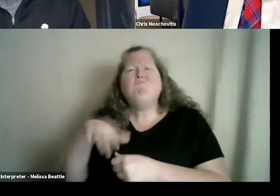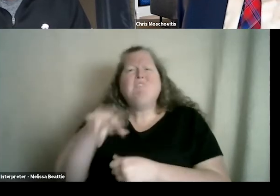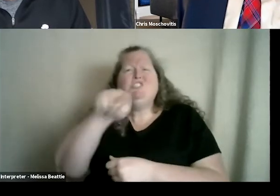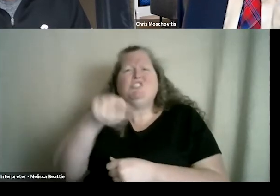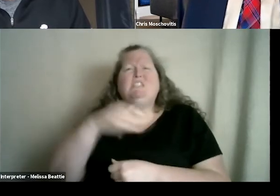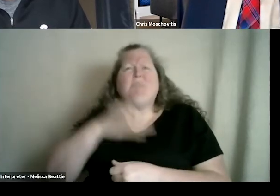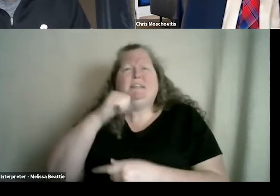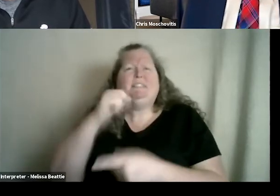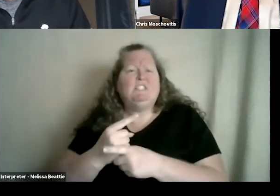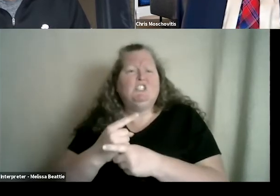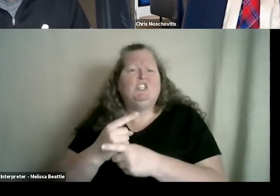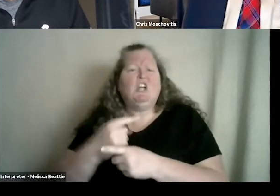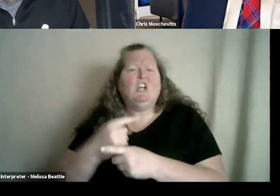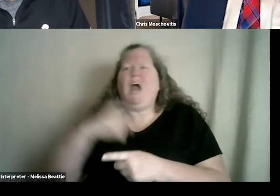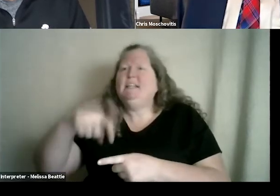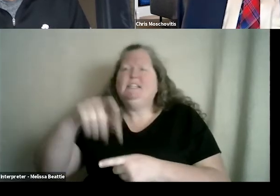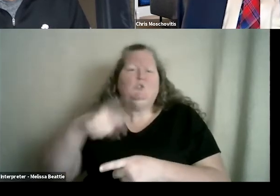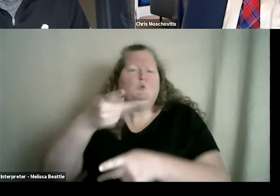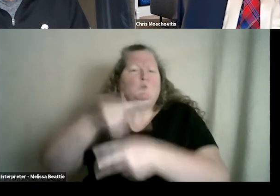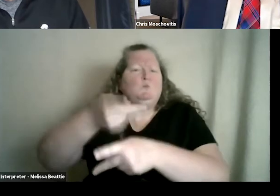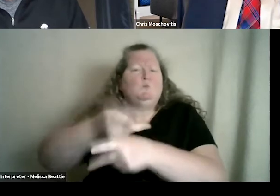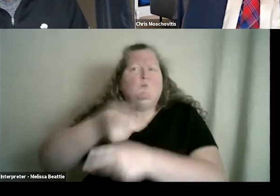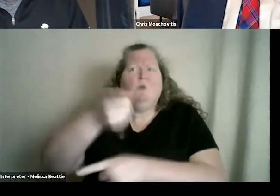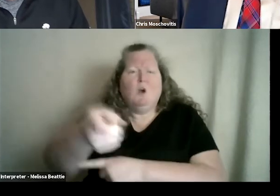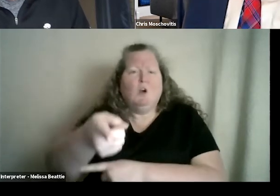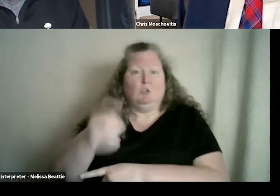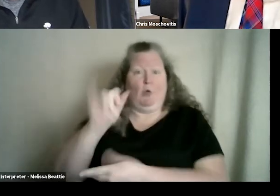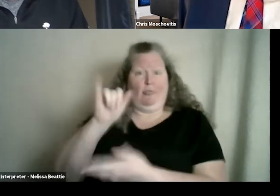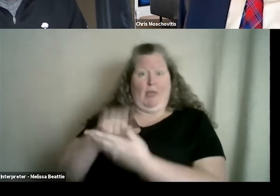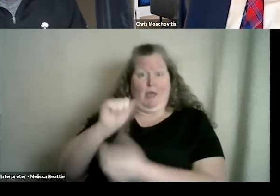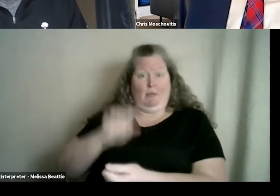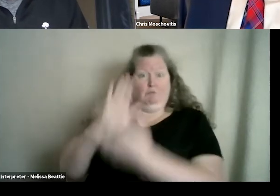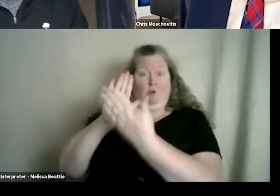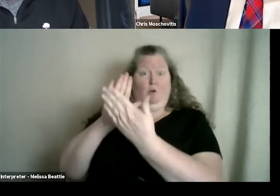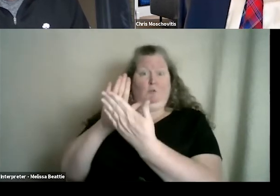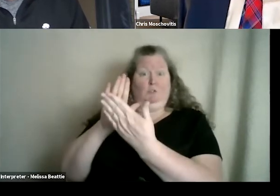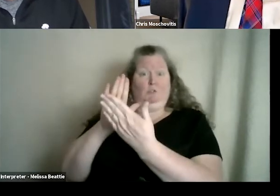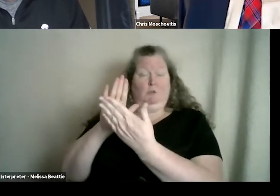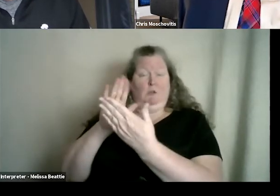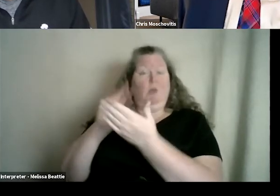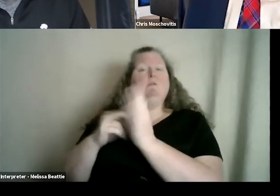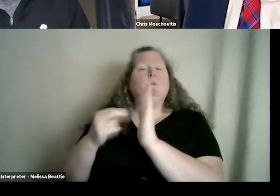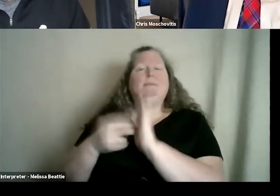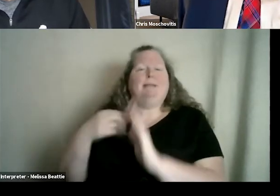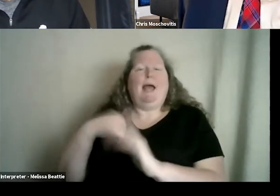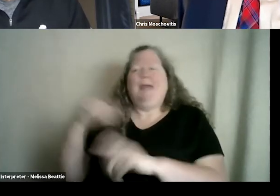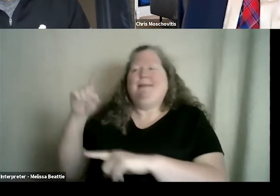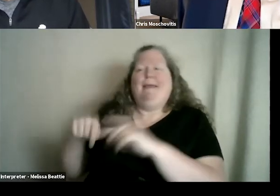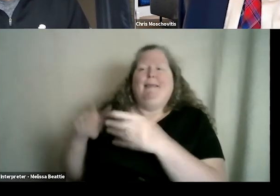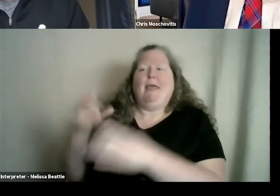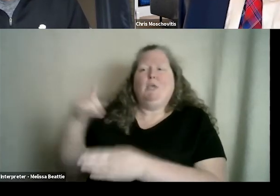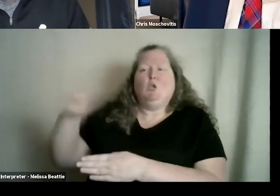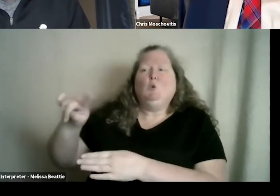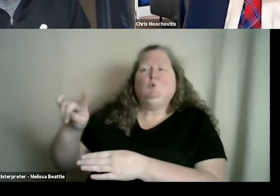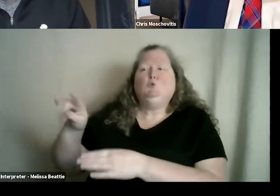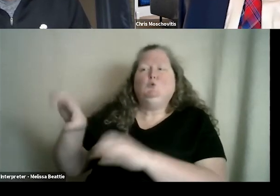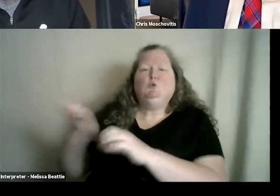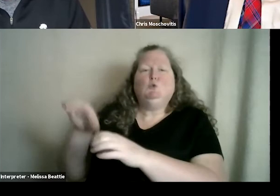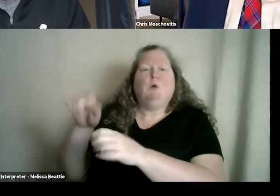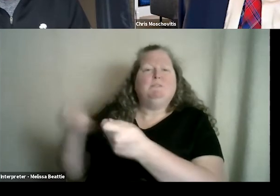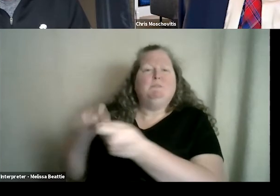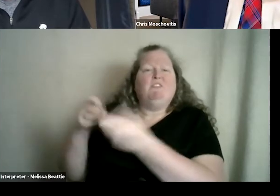And that approach means that I can't let you do certain things just because you